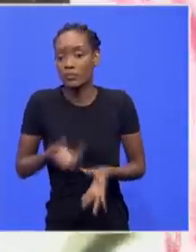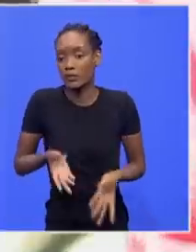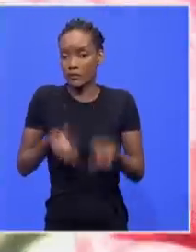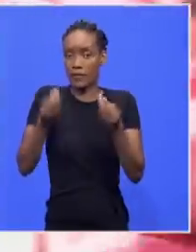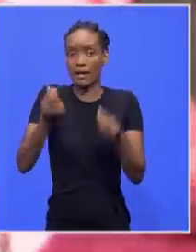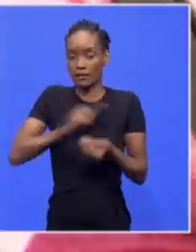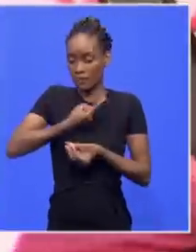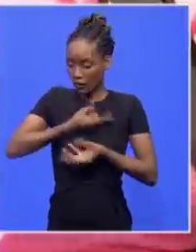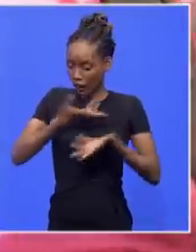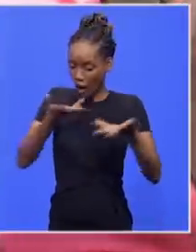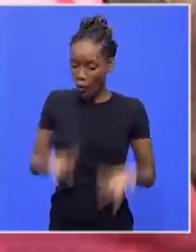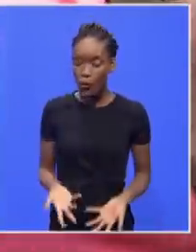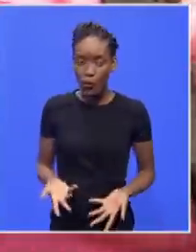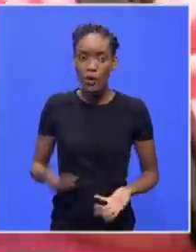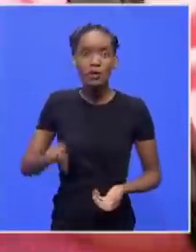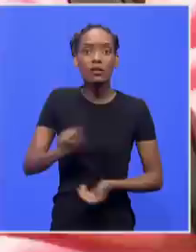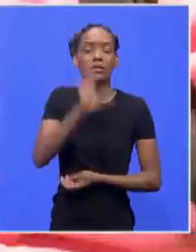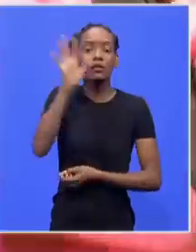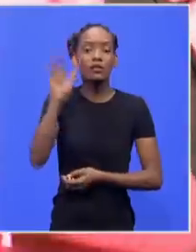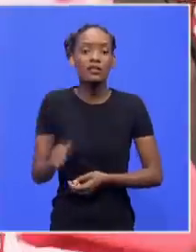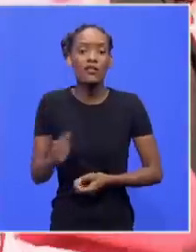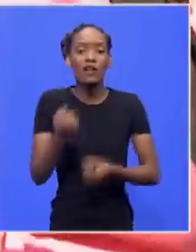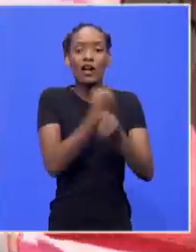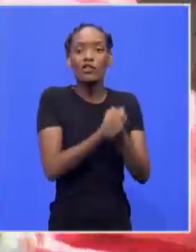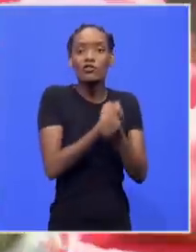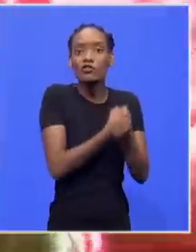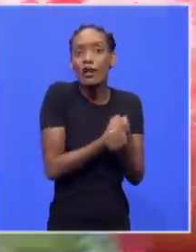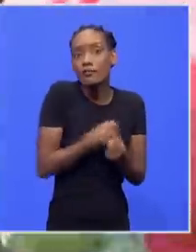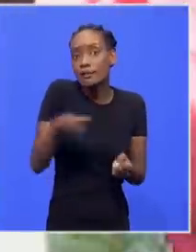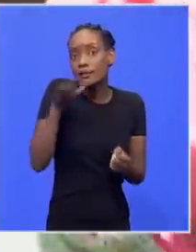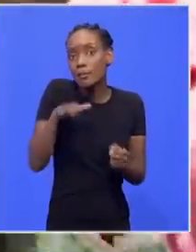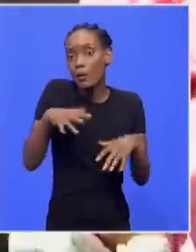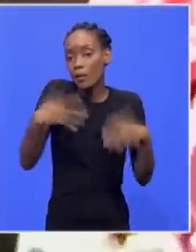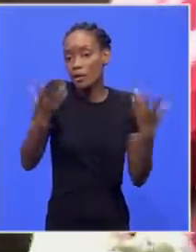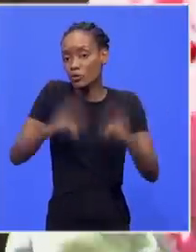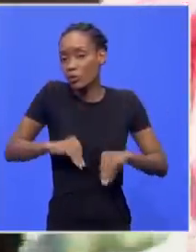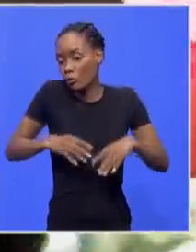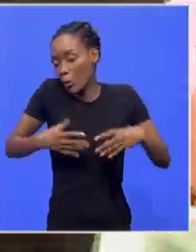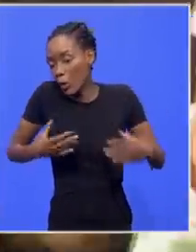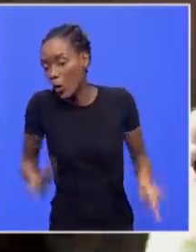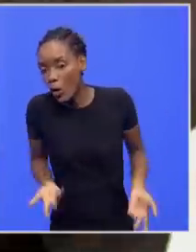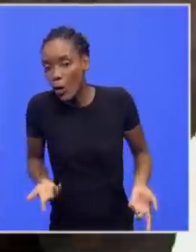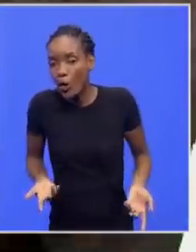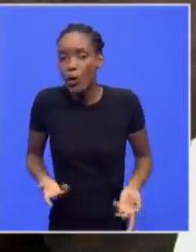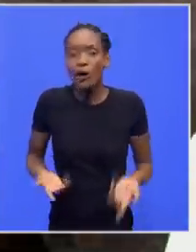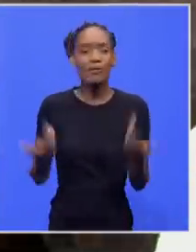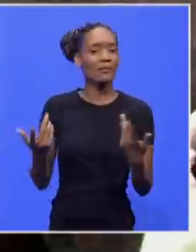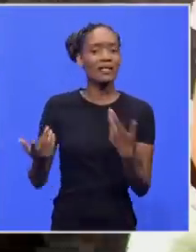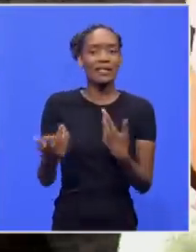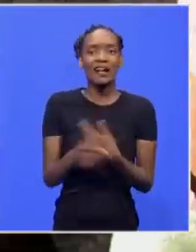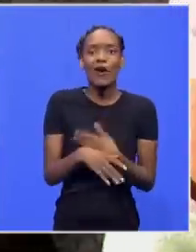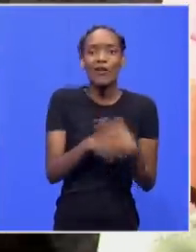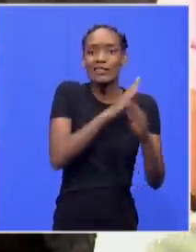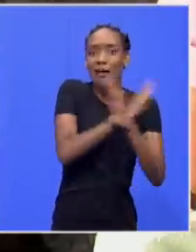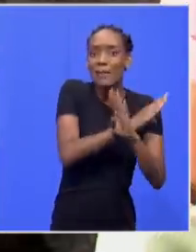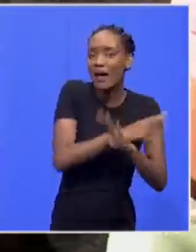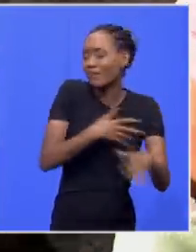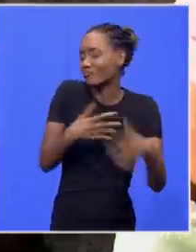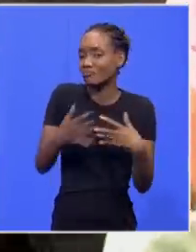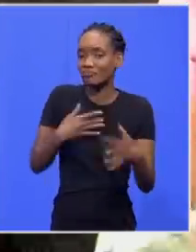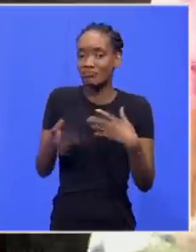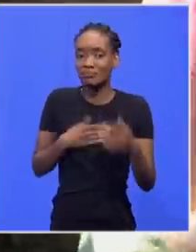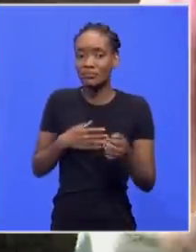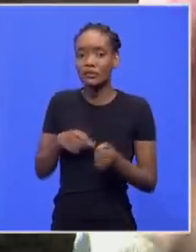South Africa. Even that truck he was leaving me in Zimbabwe. I can be in Zimbabwe. Even the truck he was leaving me in Zambia. I can be in Zambia. Do you have the right papers?